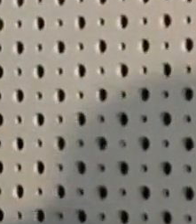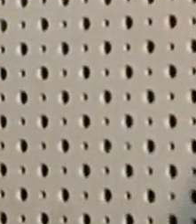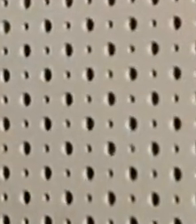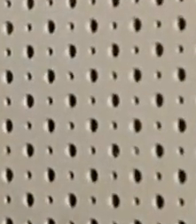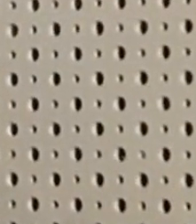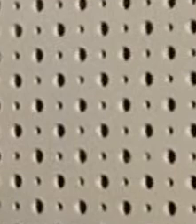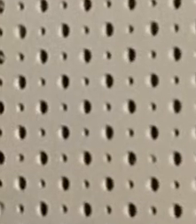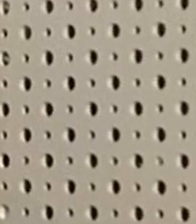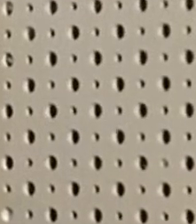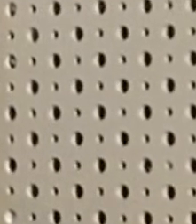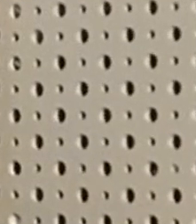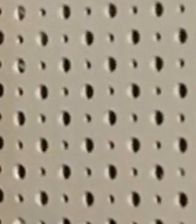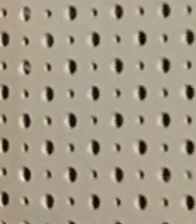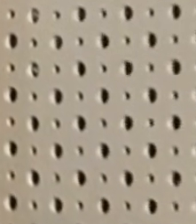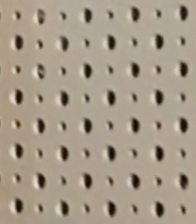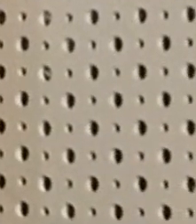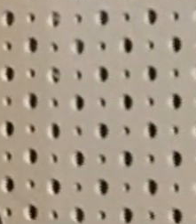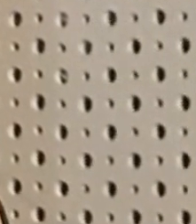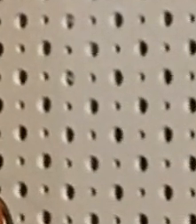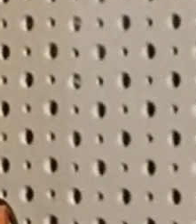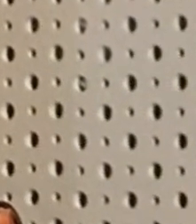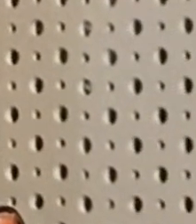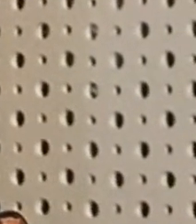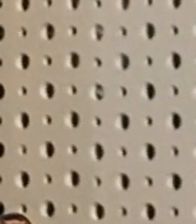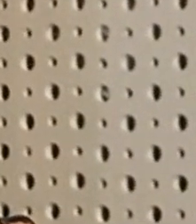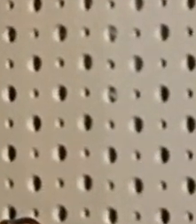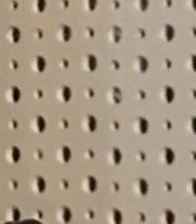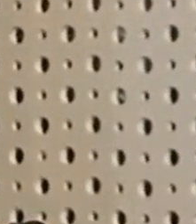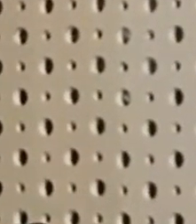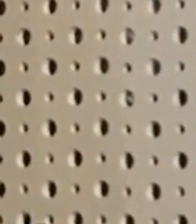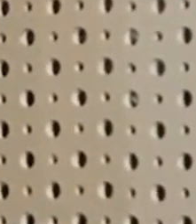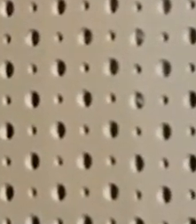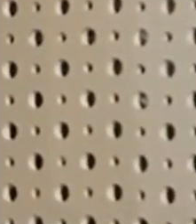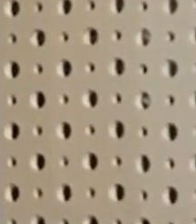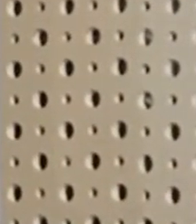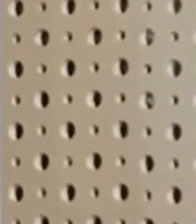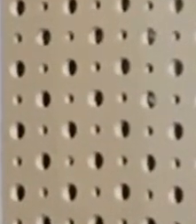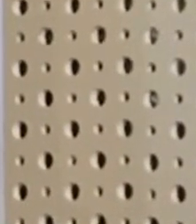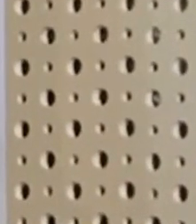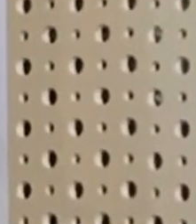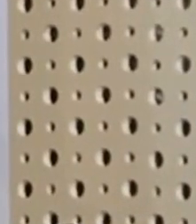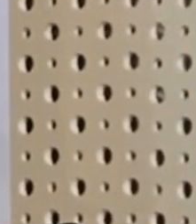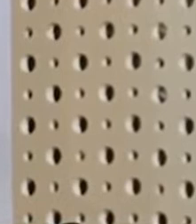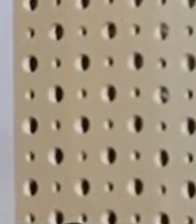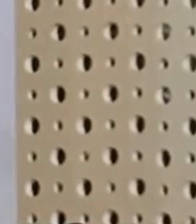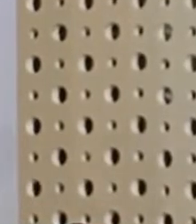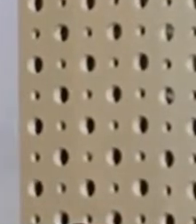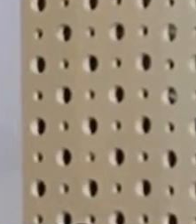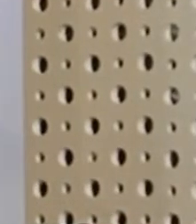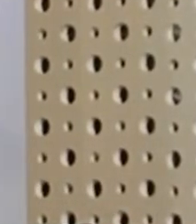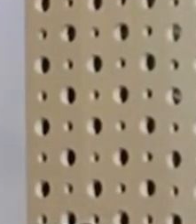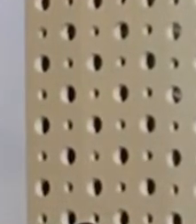Thank you very much. That's a very important question. So the first thing that we need to highlight, and I tried to do it, but it becomes very technical, right? It is correct. There